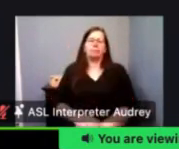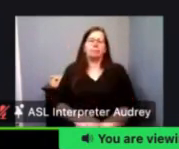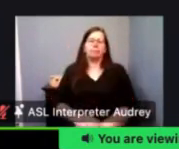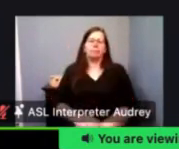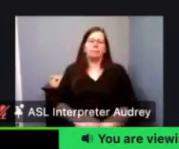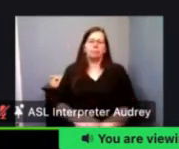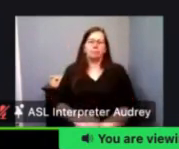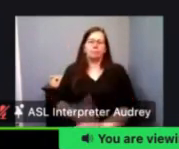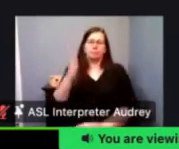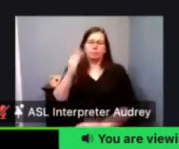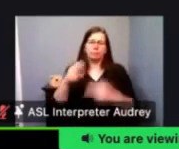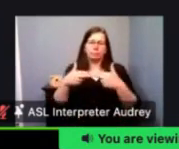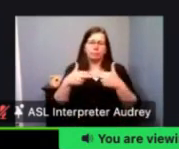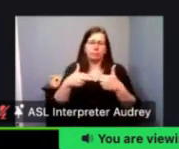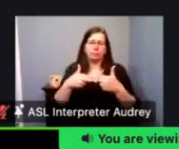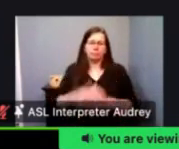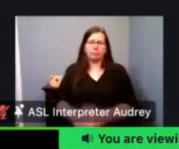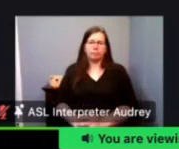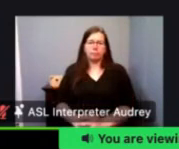Next slide.